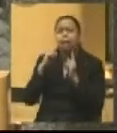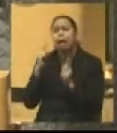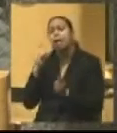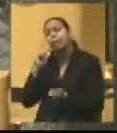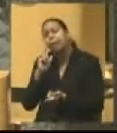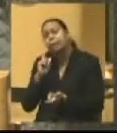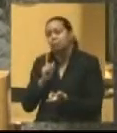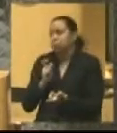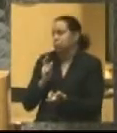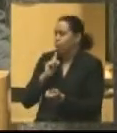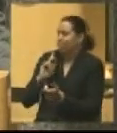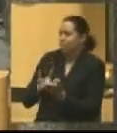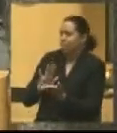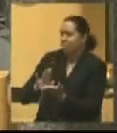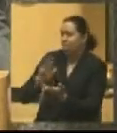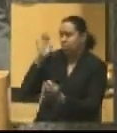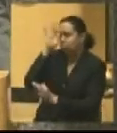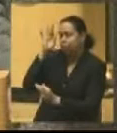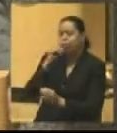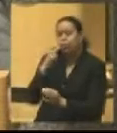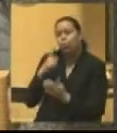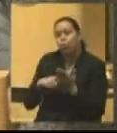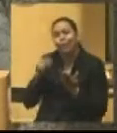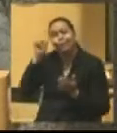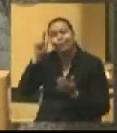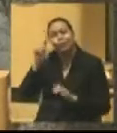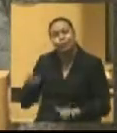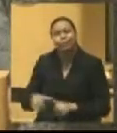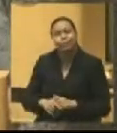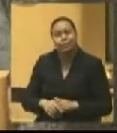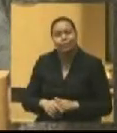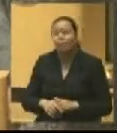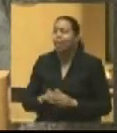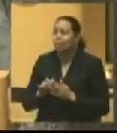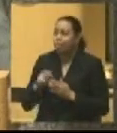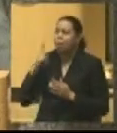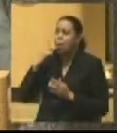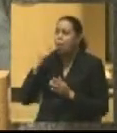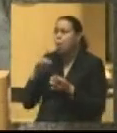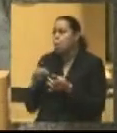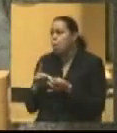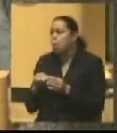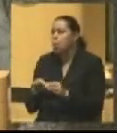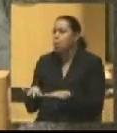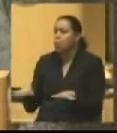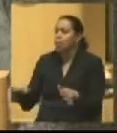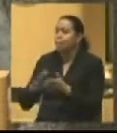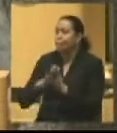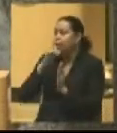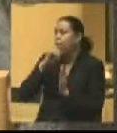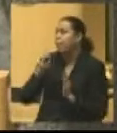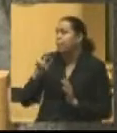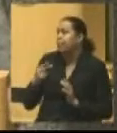based on ignorance about what Lincoln was up to. And it didn't take long for those speculations and inferences to harden into myth, or